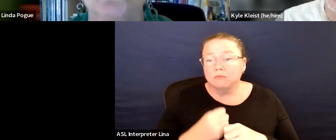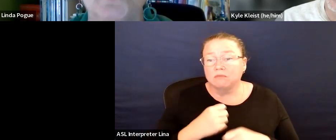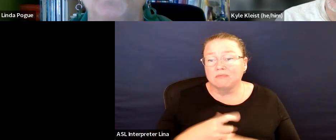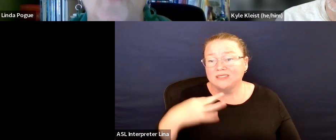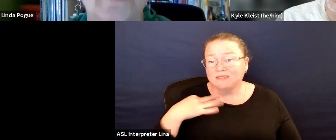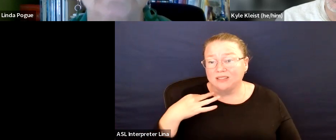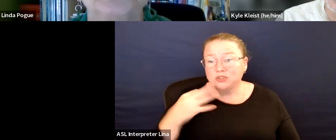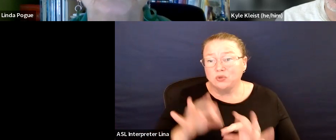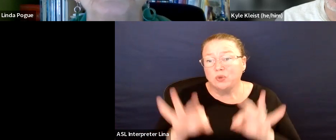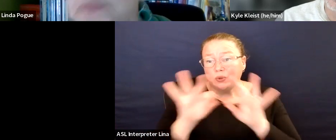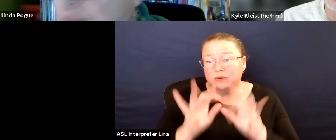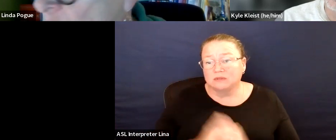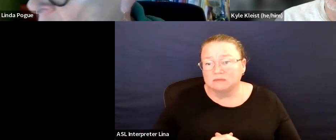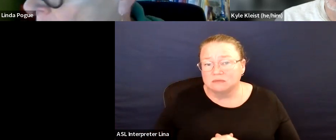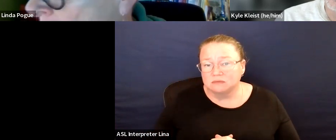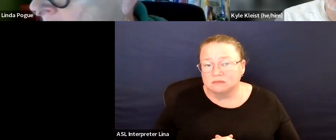volunteers worthwhile?